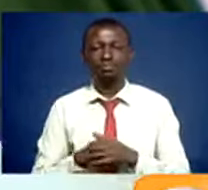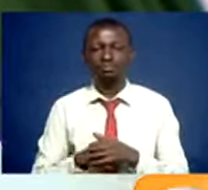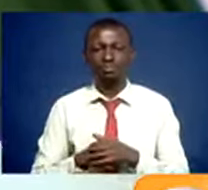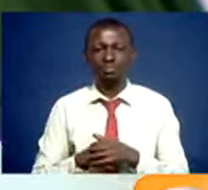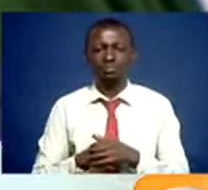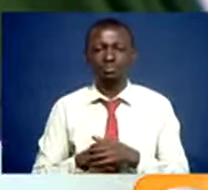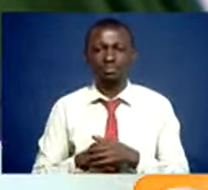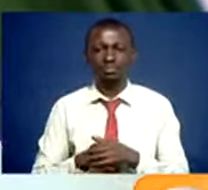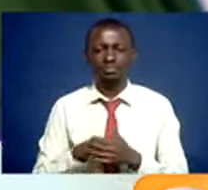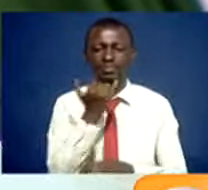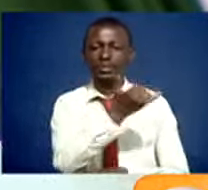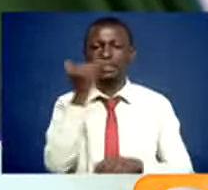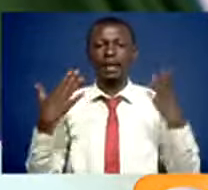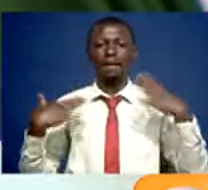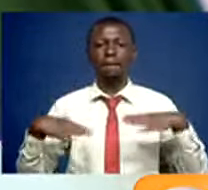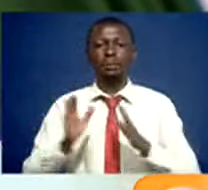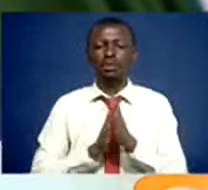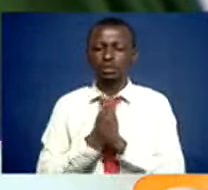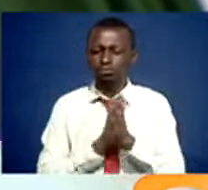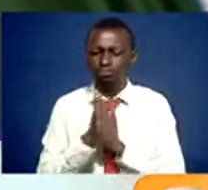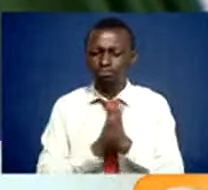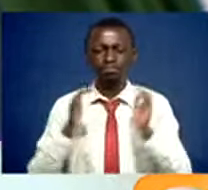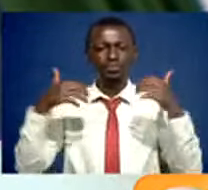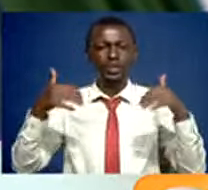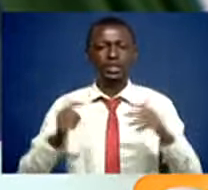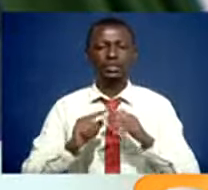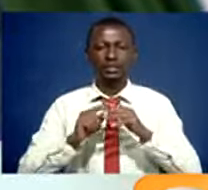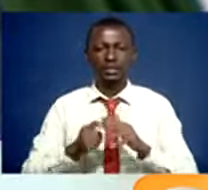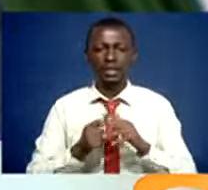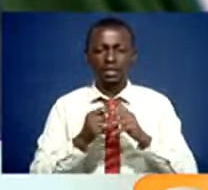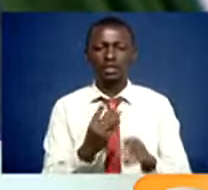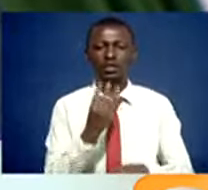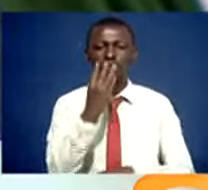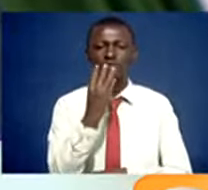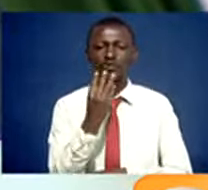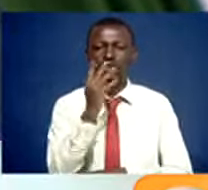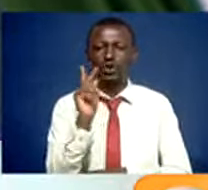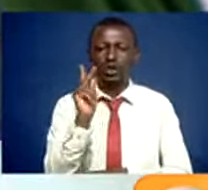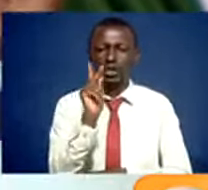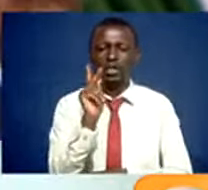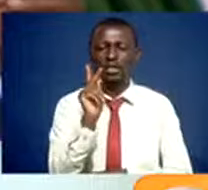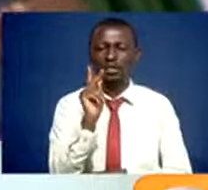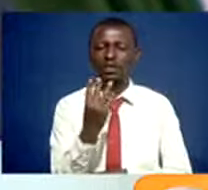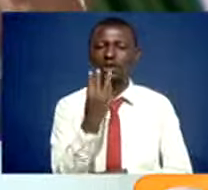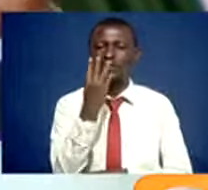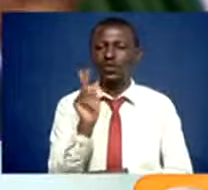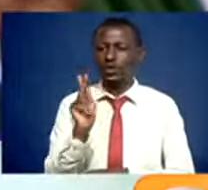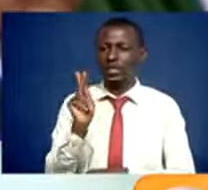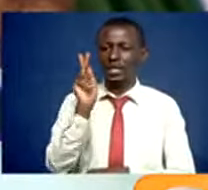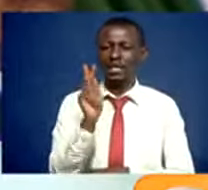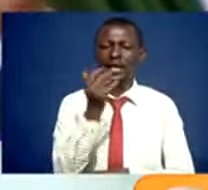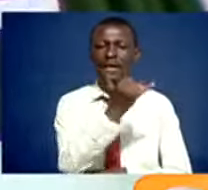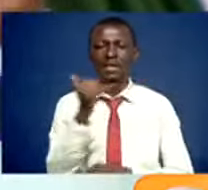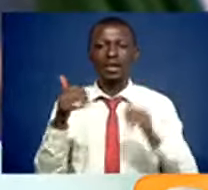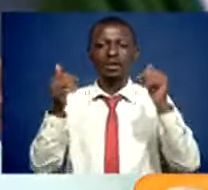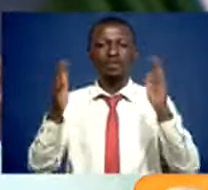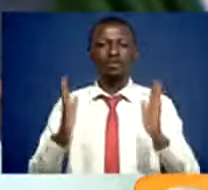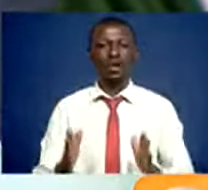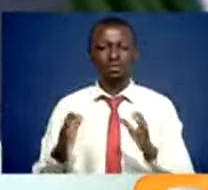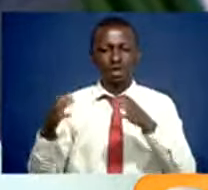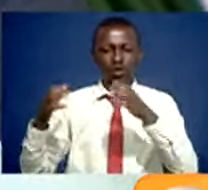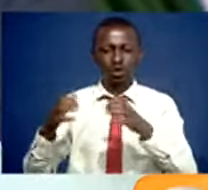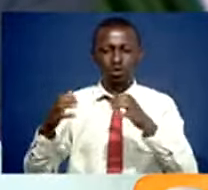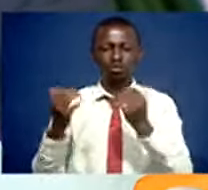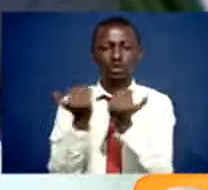people into farming, we have revitalized the 4K and Young Farmers Clubs to interest and introduce our